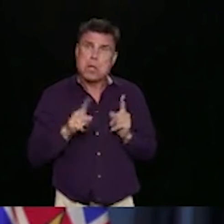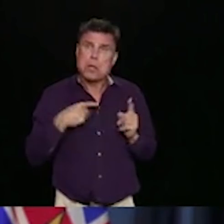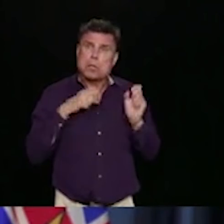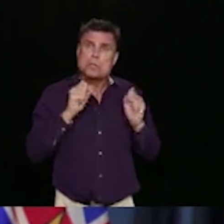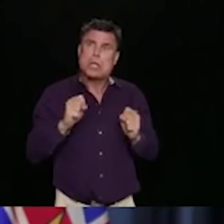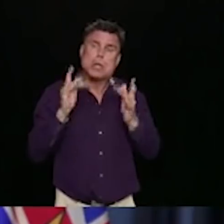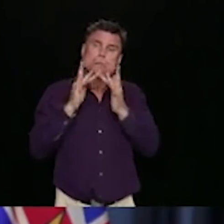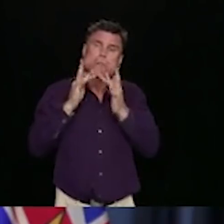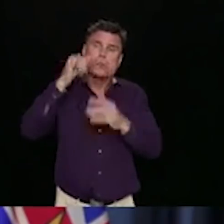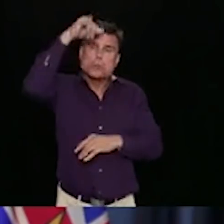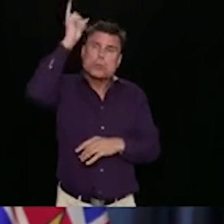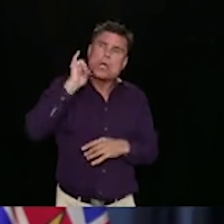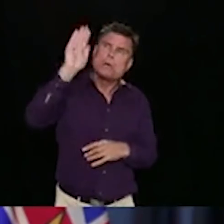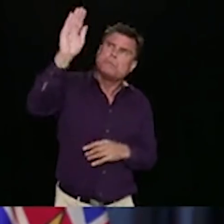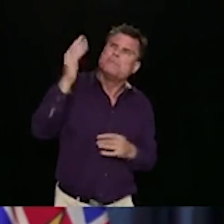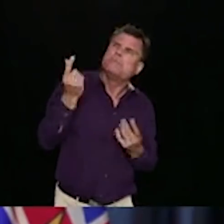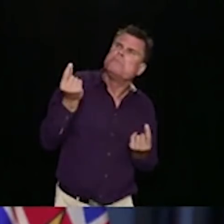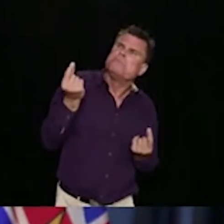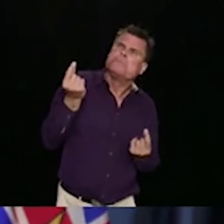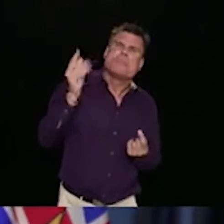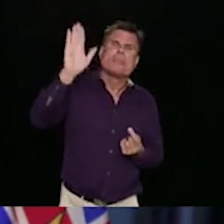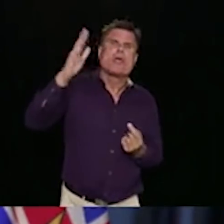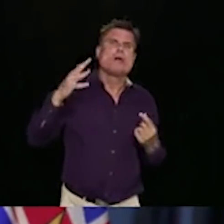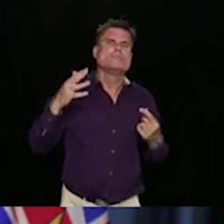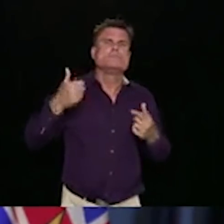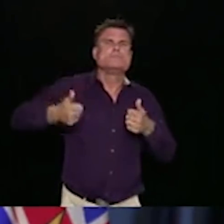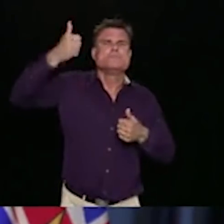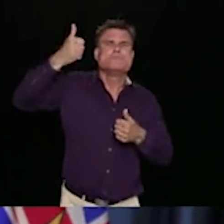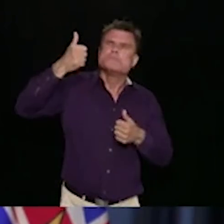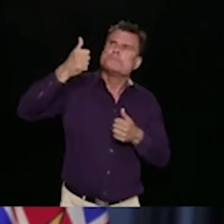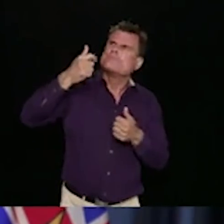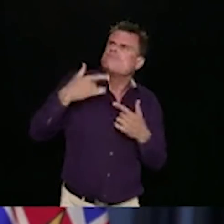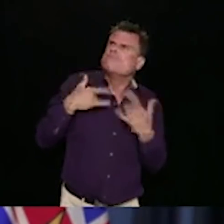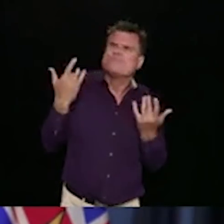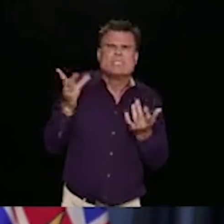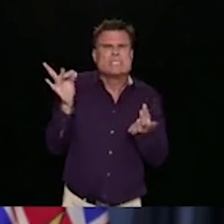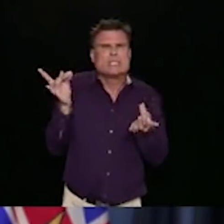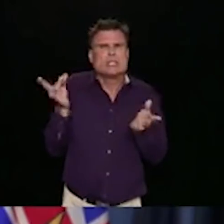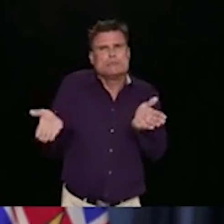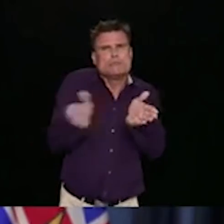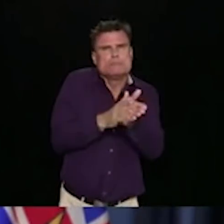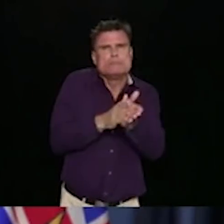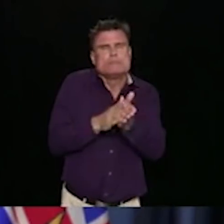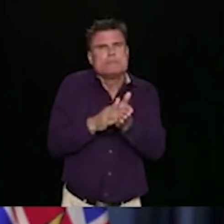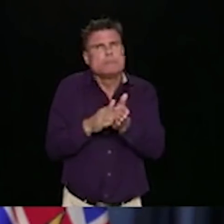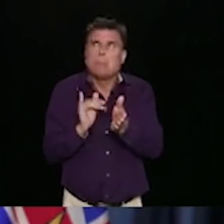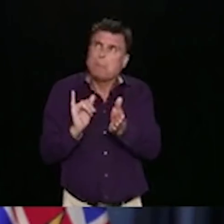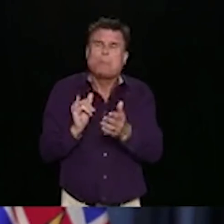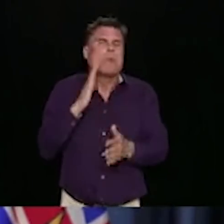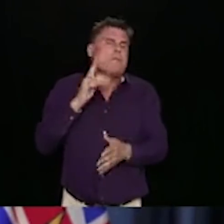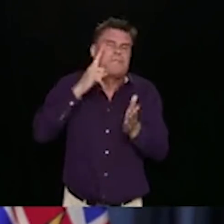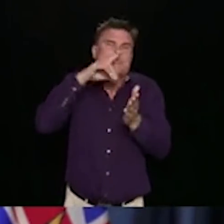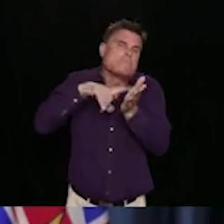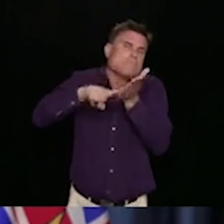It's everybody's obligation to behave well. I heard a question earlier, it talked about people harassing. Well,